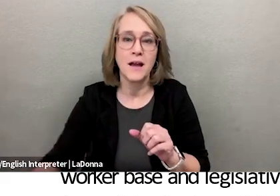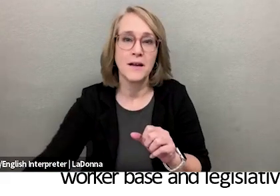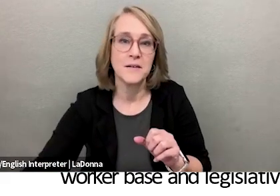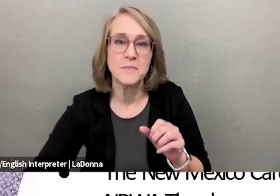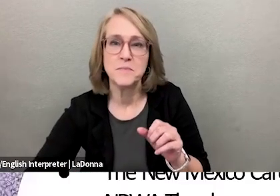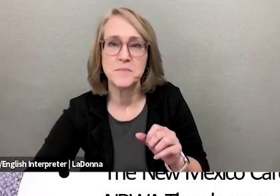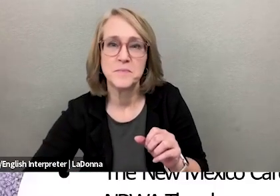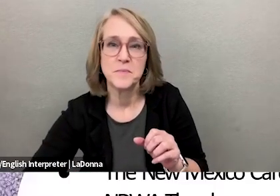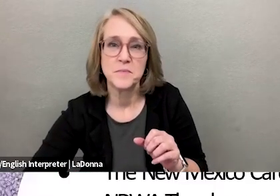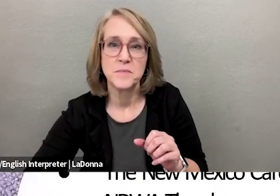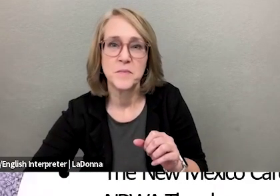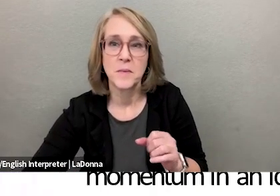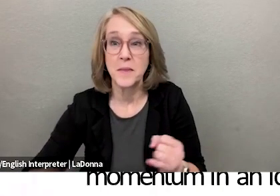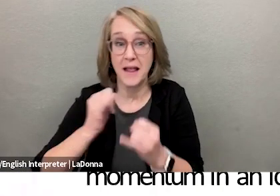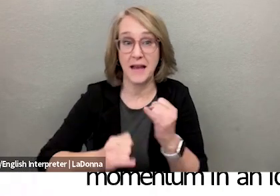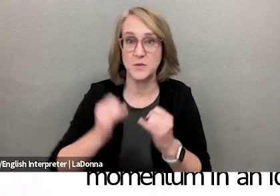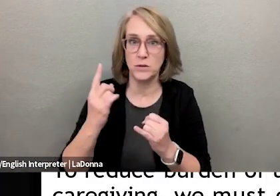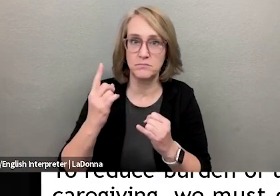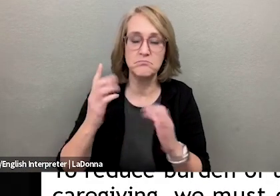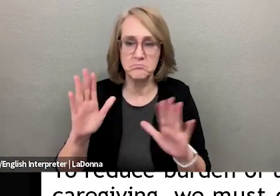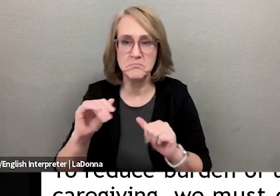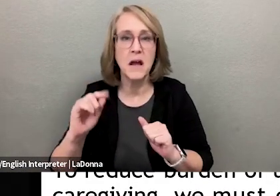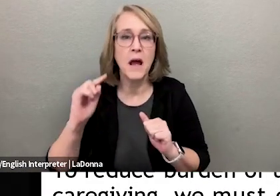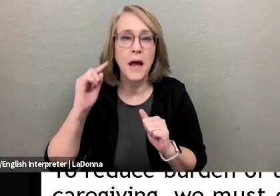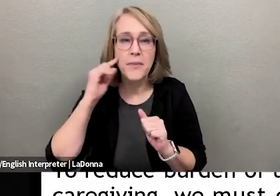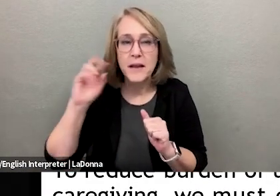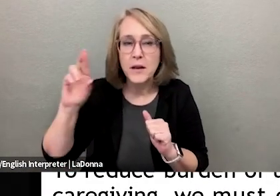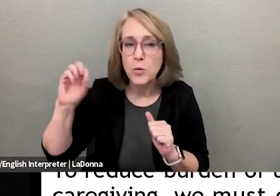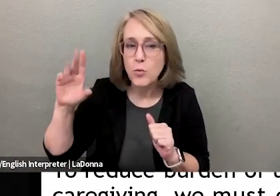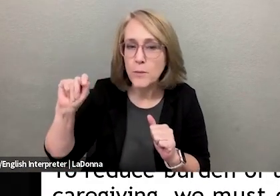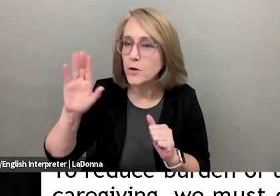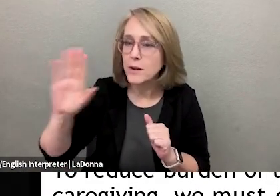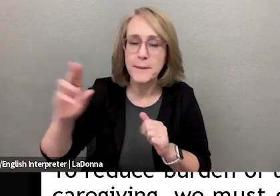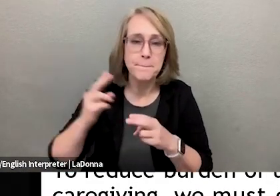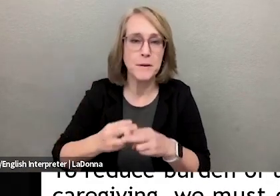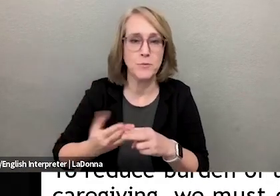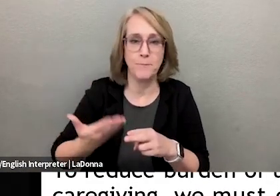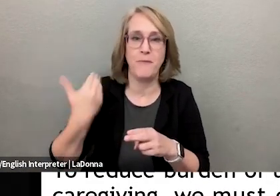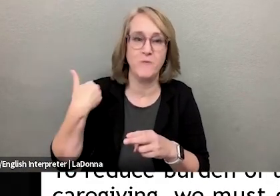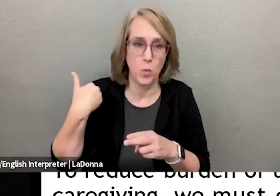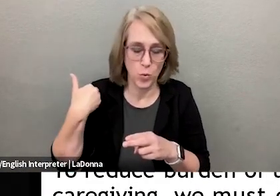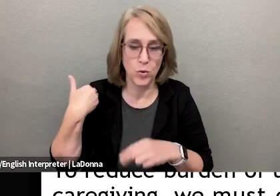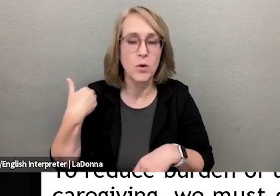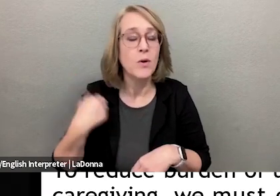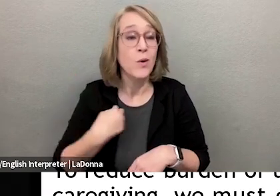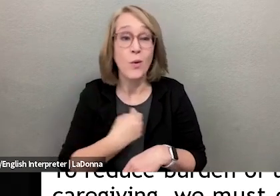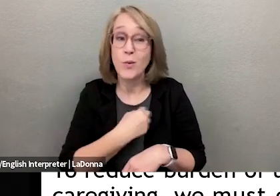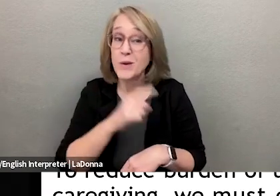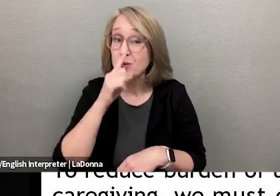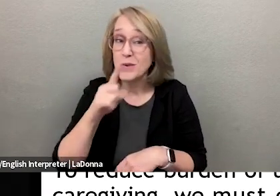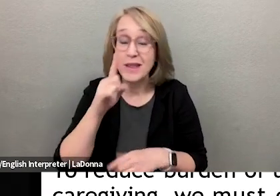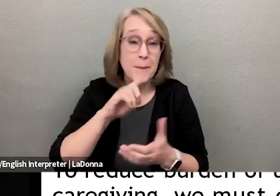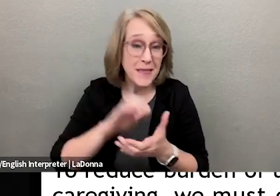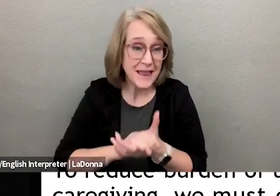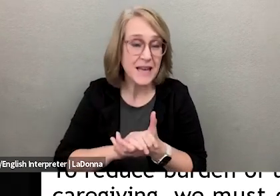very last slide. You know, I think as Robert had said, you know, we really believe that to